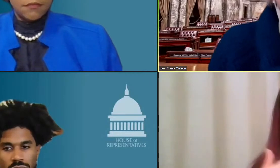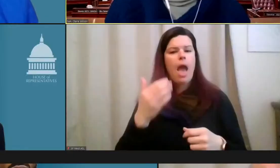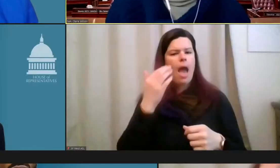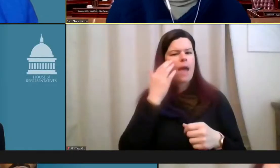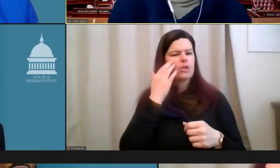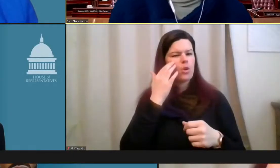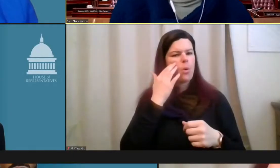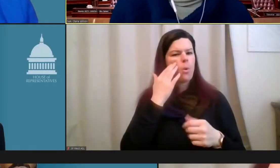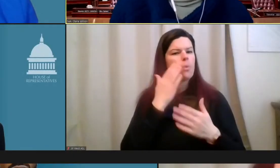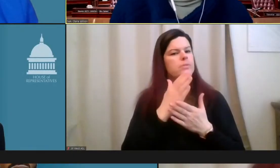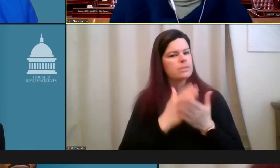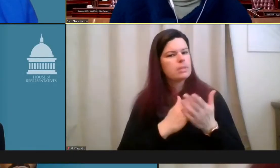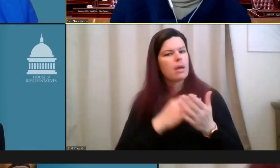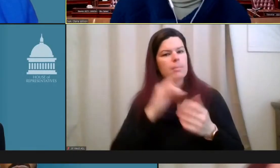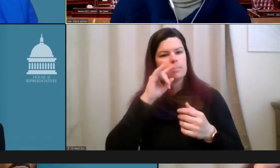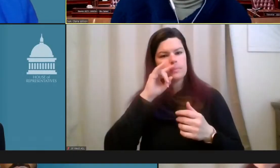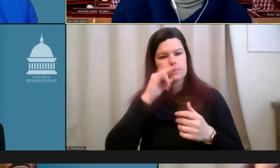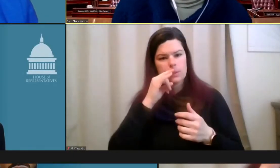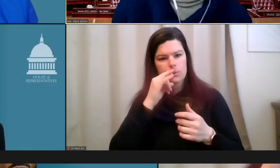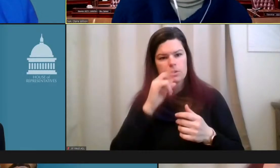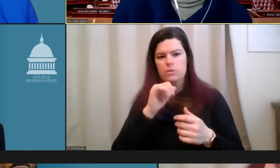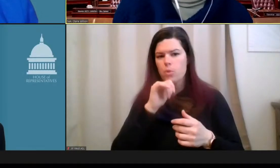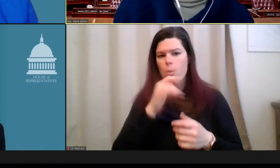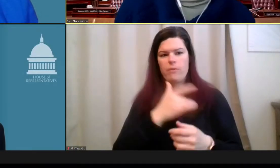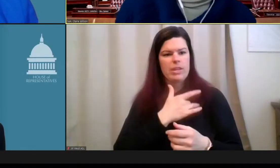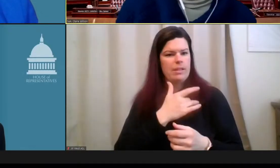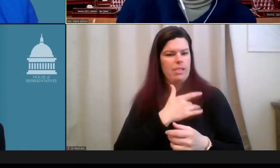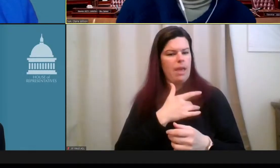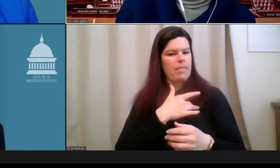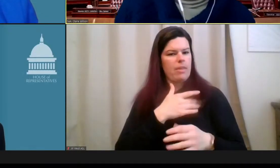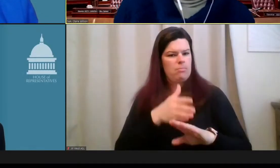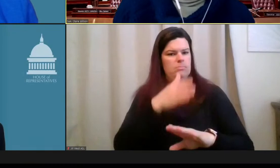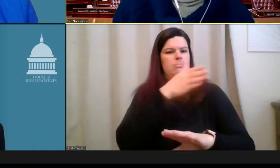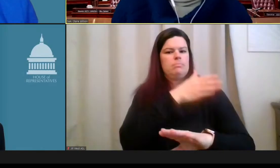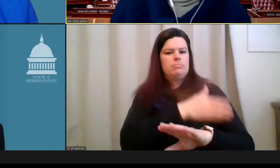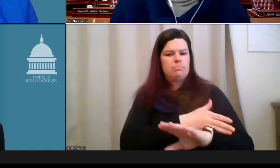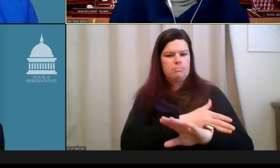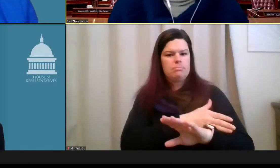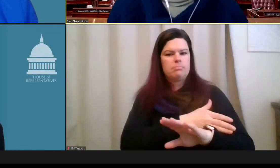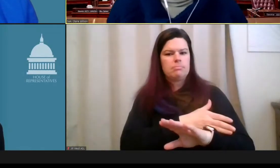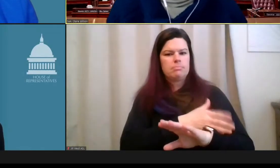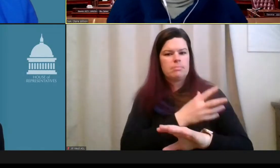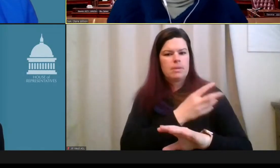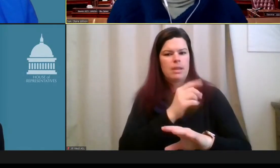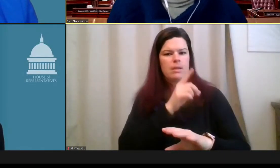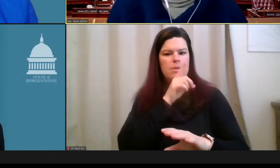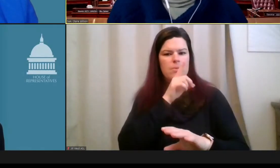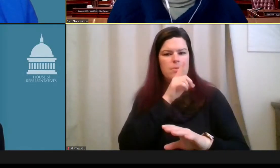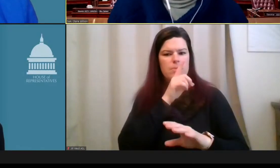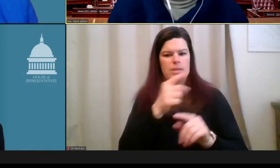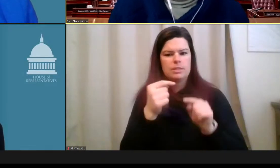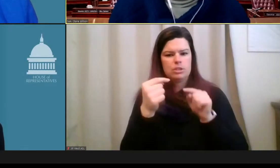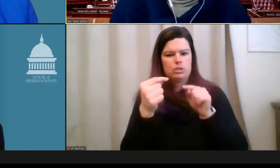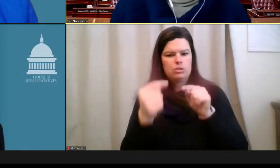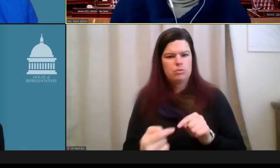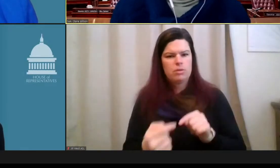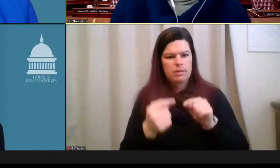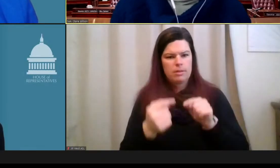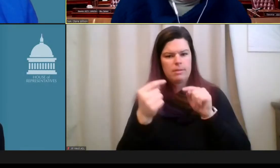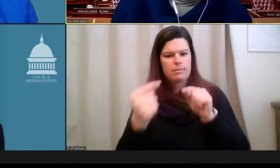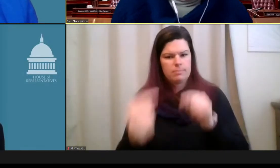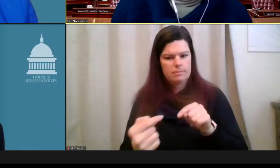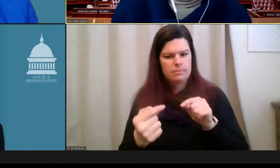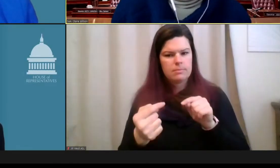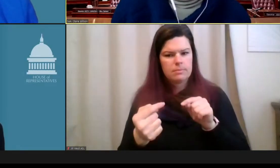not feeling as if they're making progress and are really struggling right now with our online environments. So